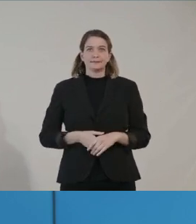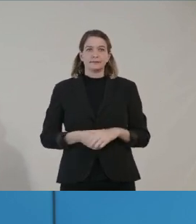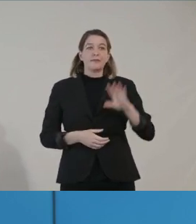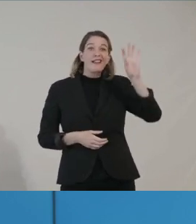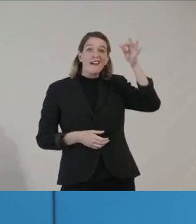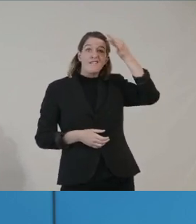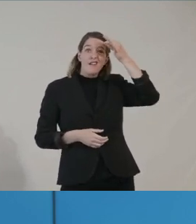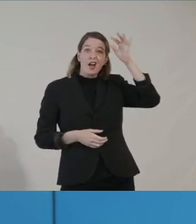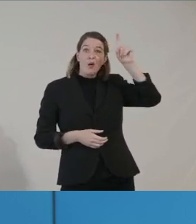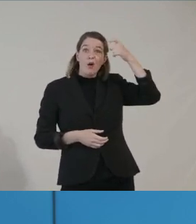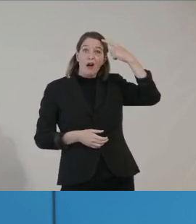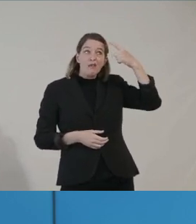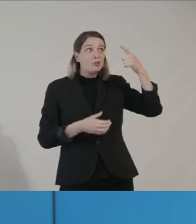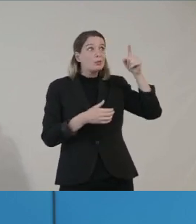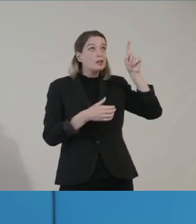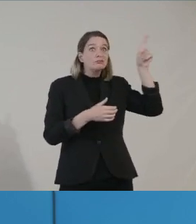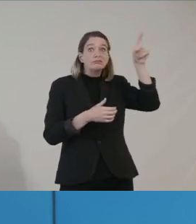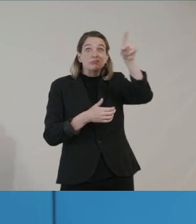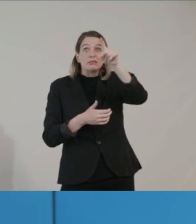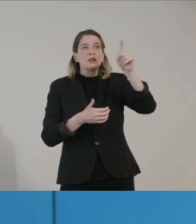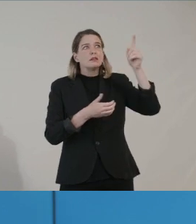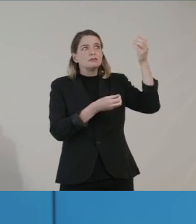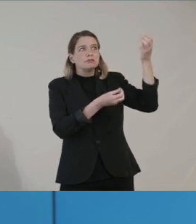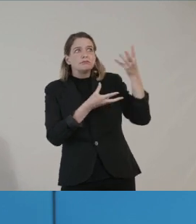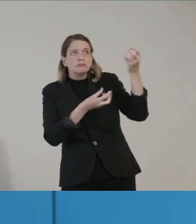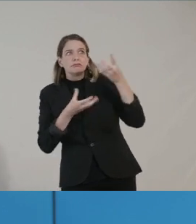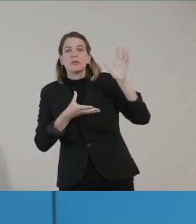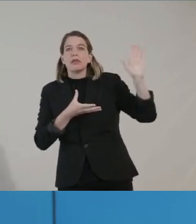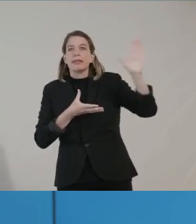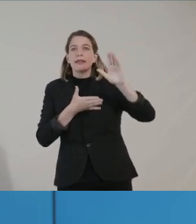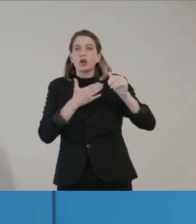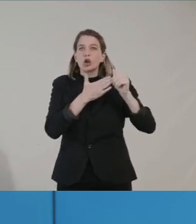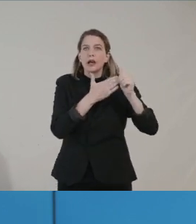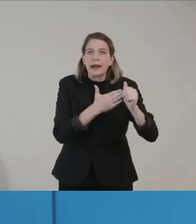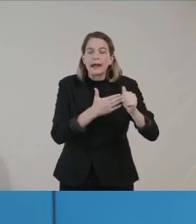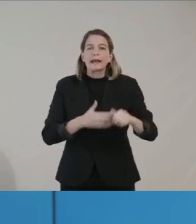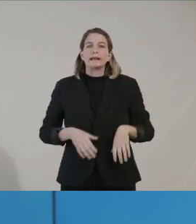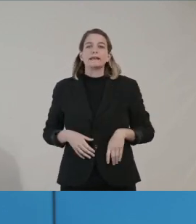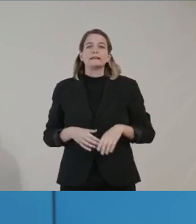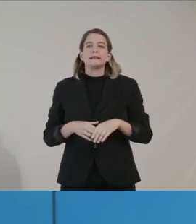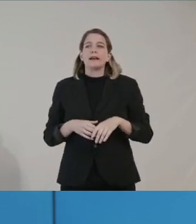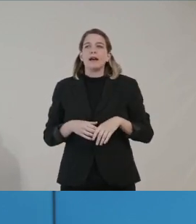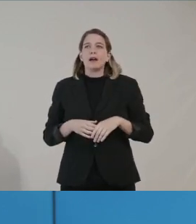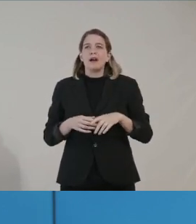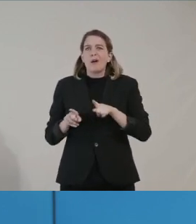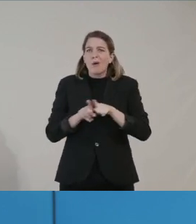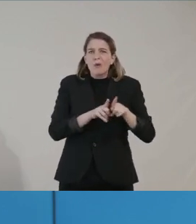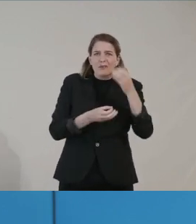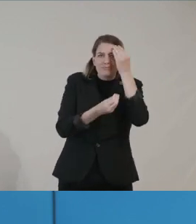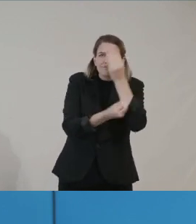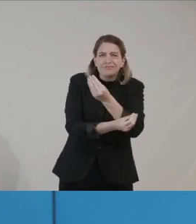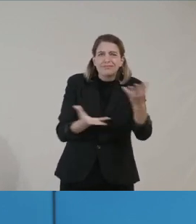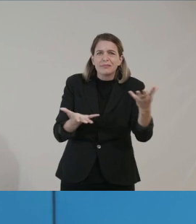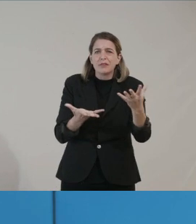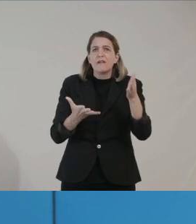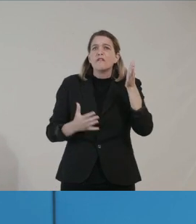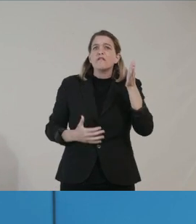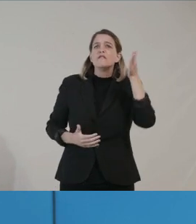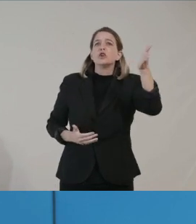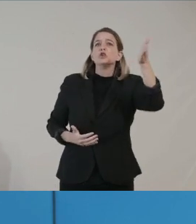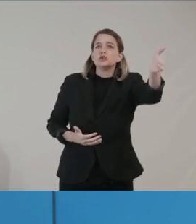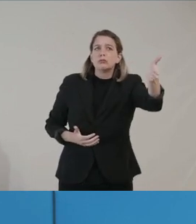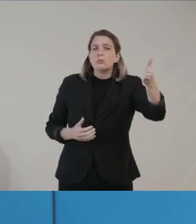partners, and what is possible in the future. You probably notice on the slide, not only does it say